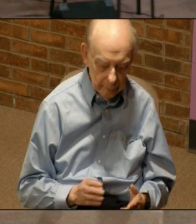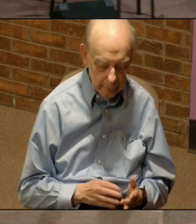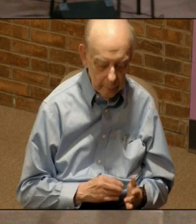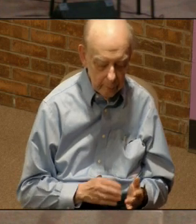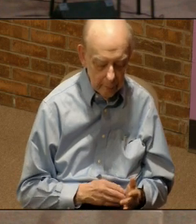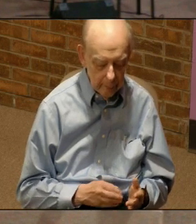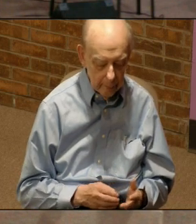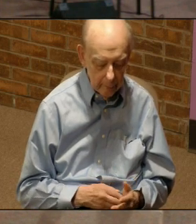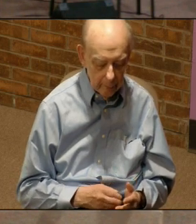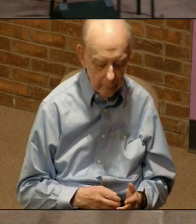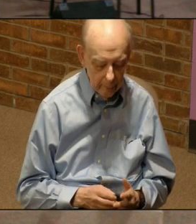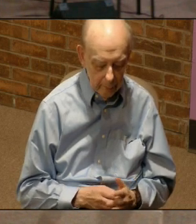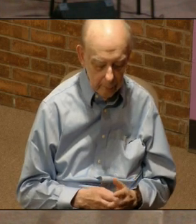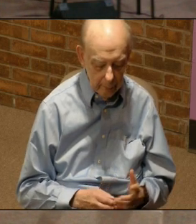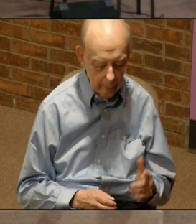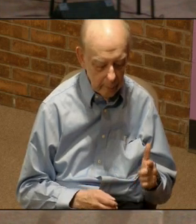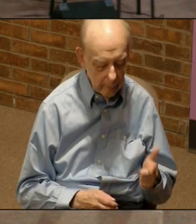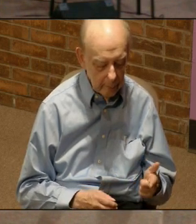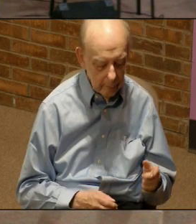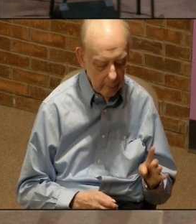Matthew chapter 24.